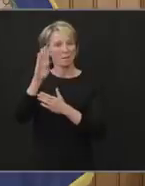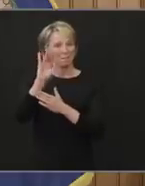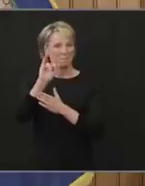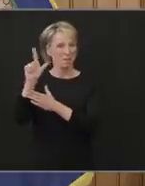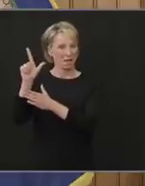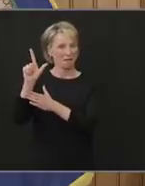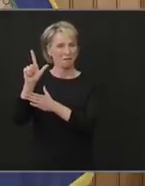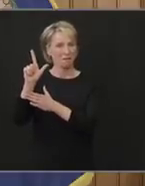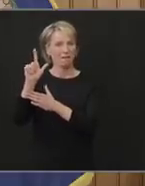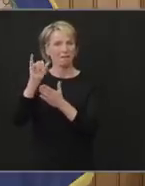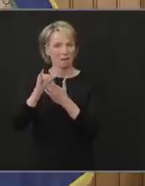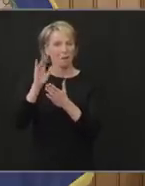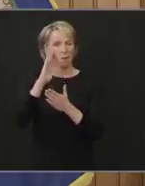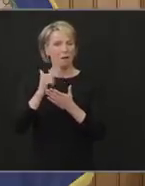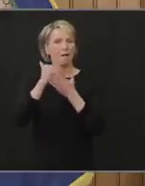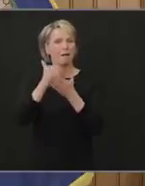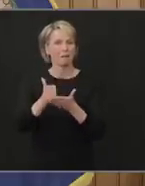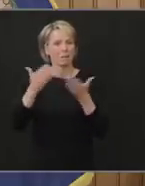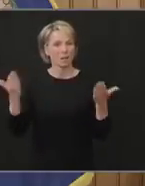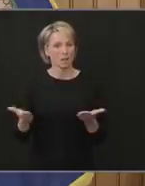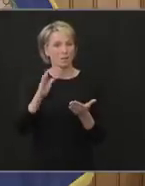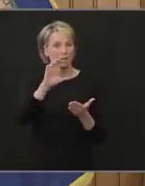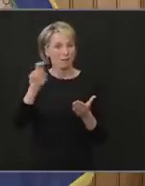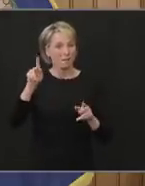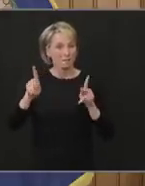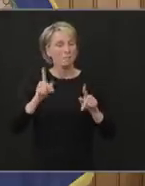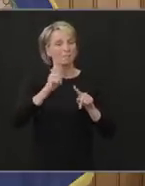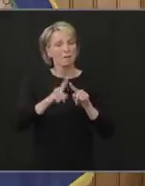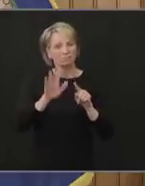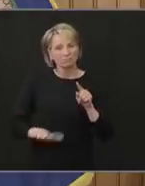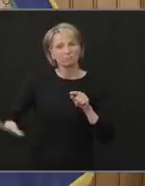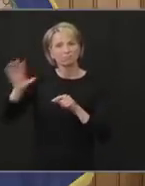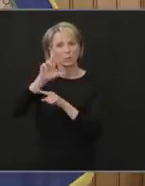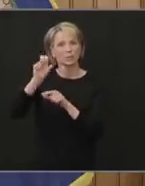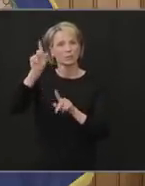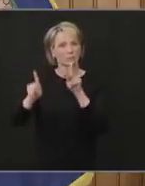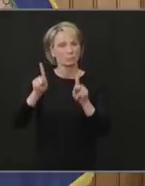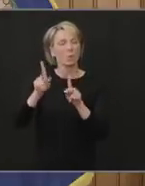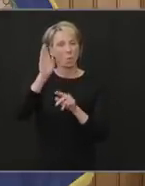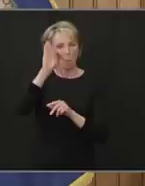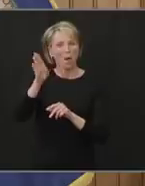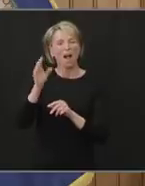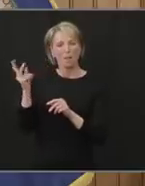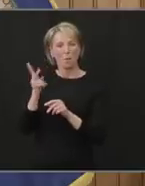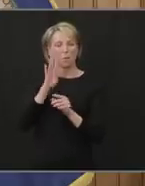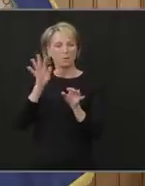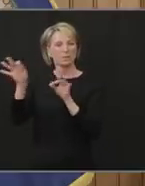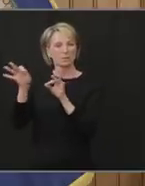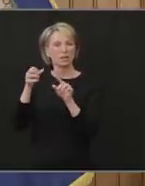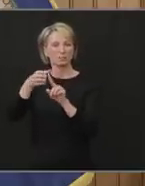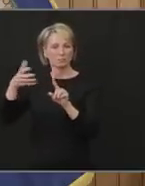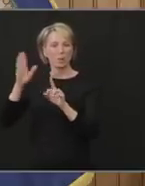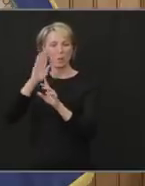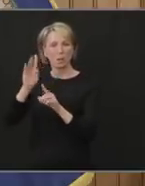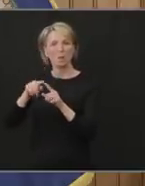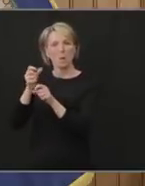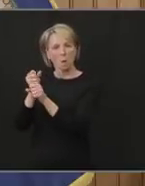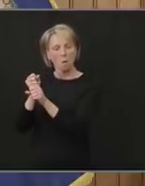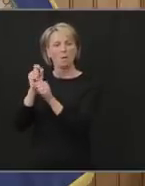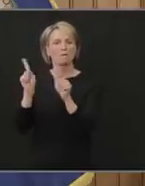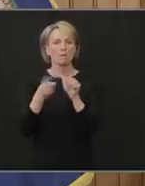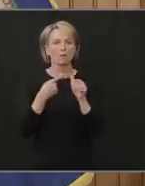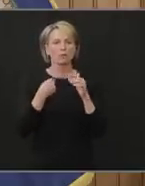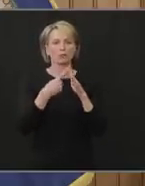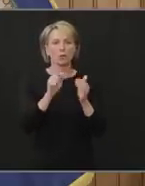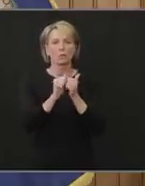of folks here in Connecticut and across the country. But for starters, just wanted to give you my daily update on